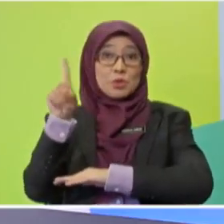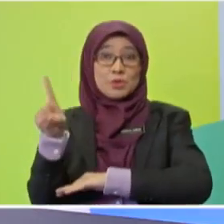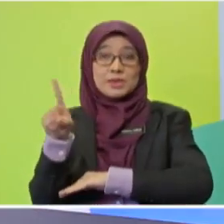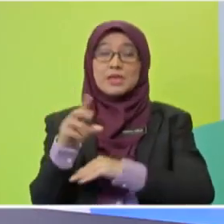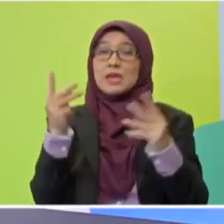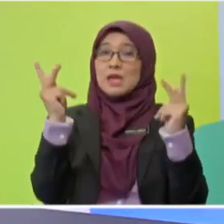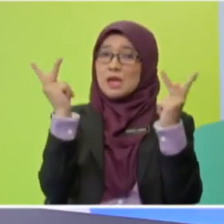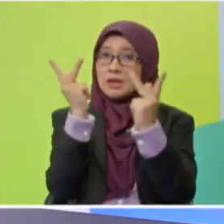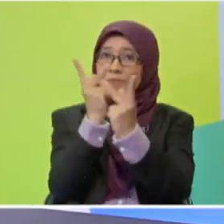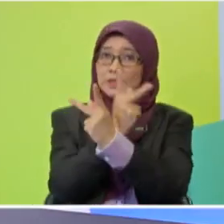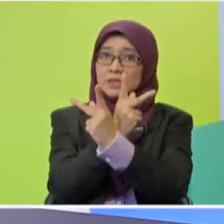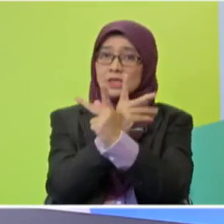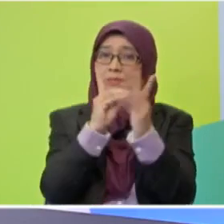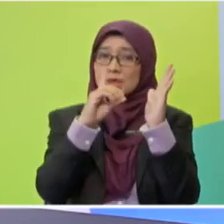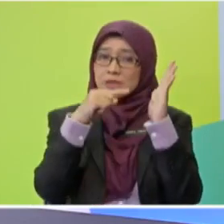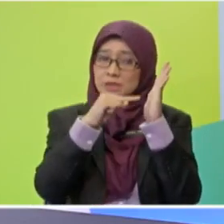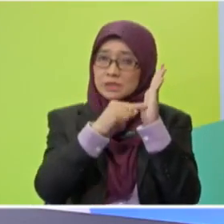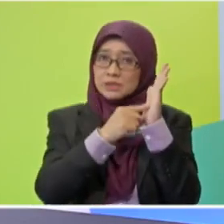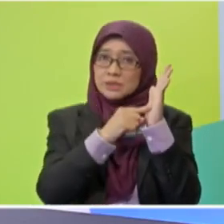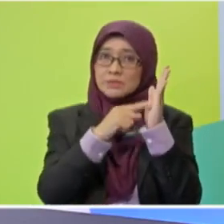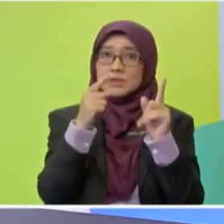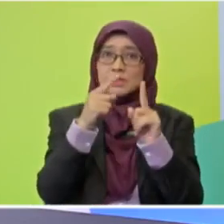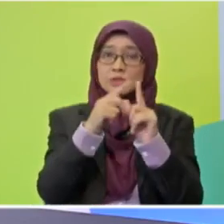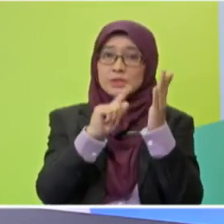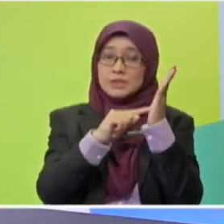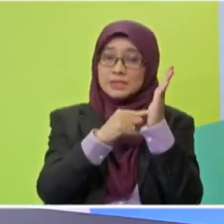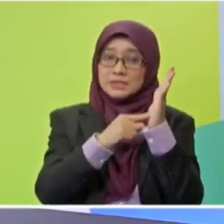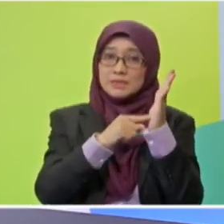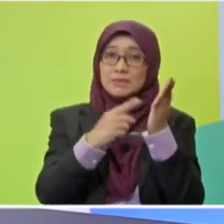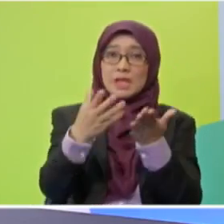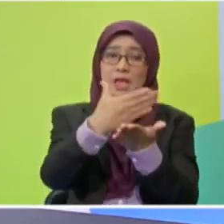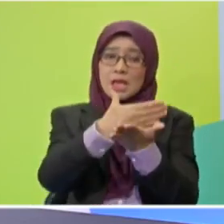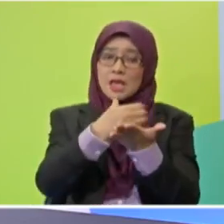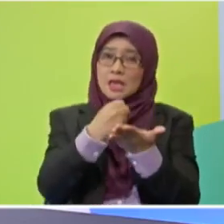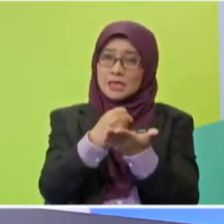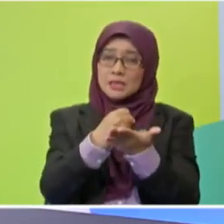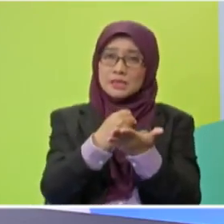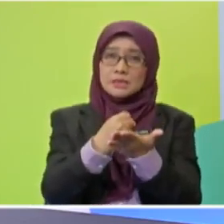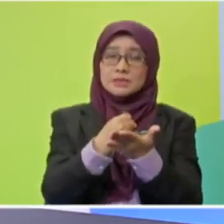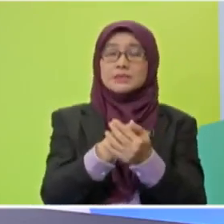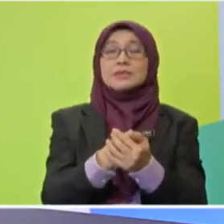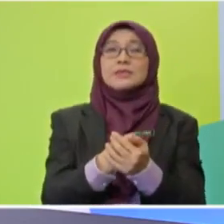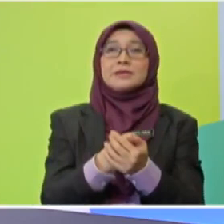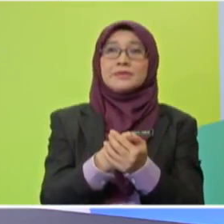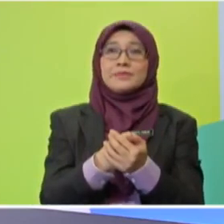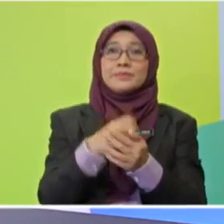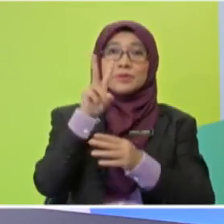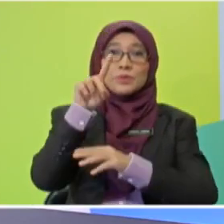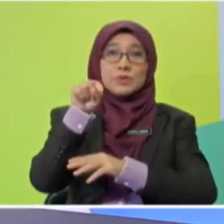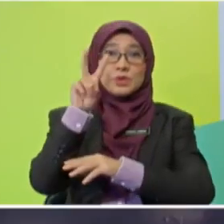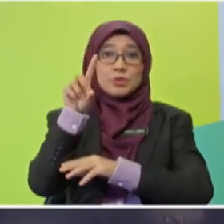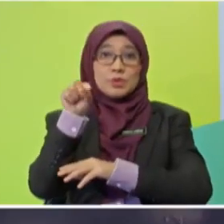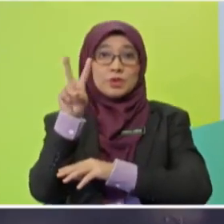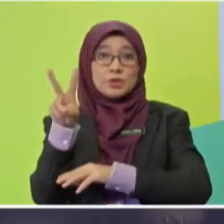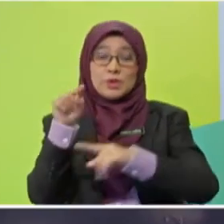Multiply decimal with decimal, the product up to 3 decimal places. Okay, and we have 2.2.2.